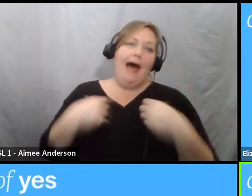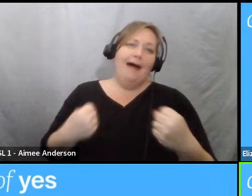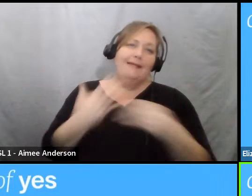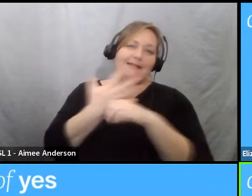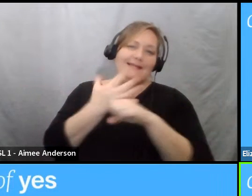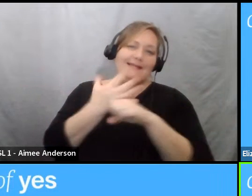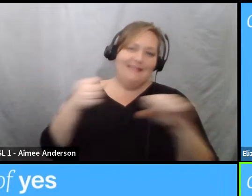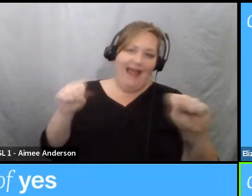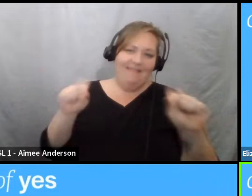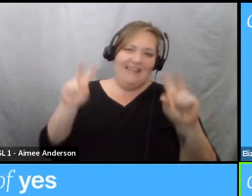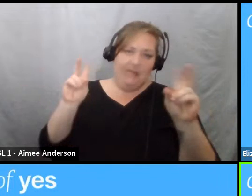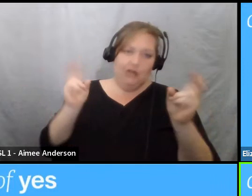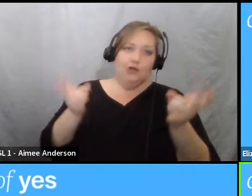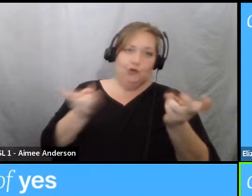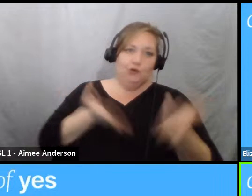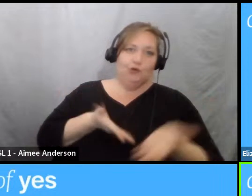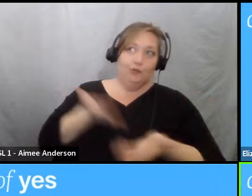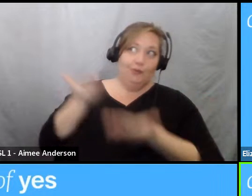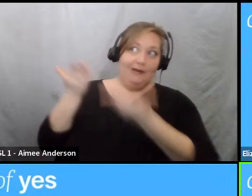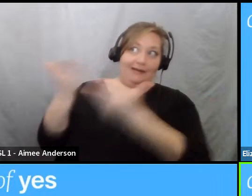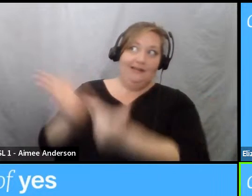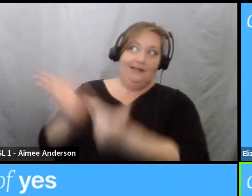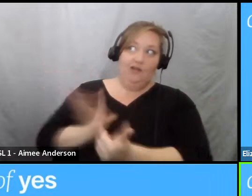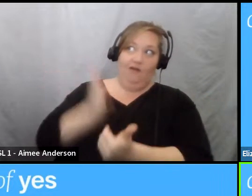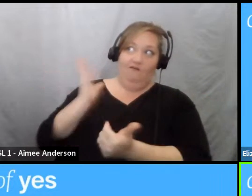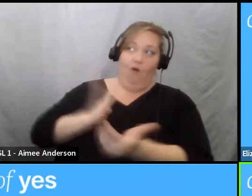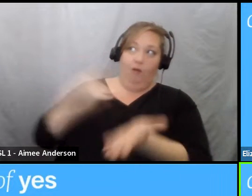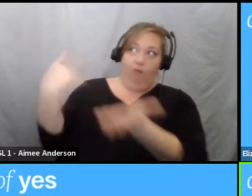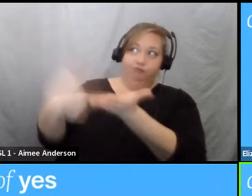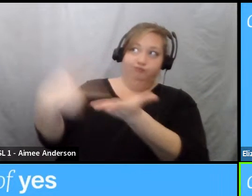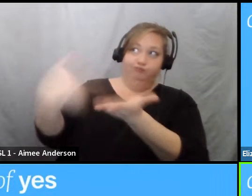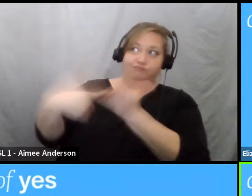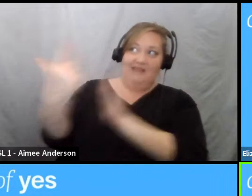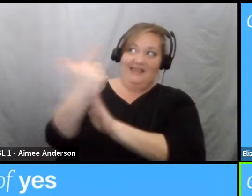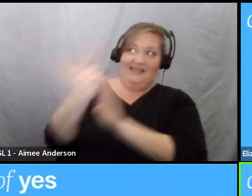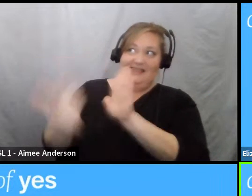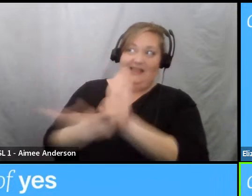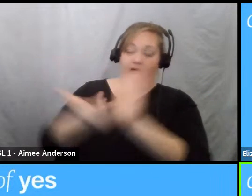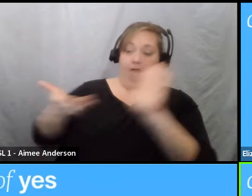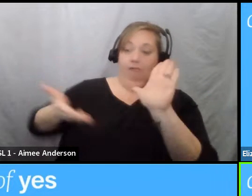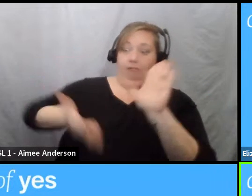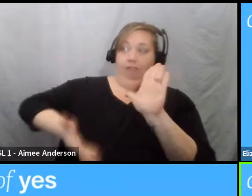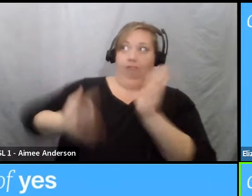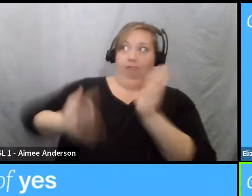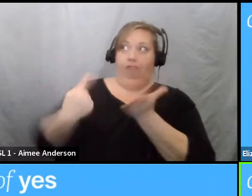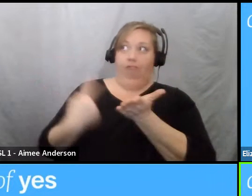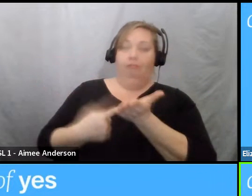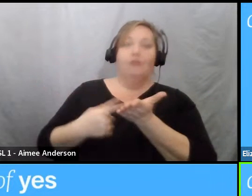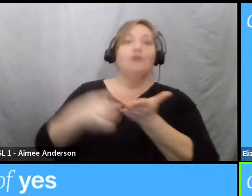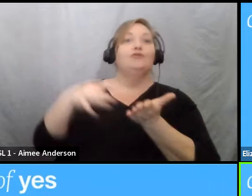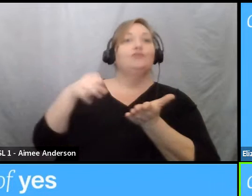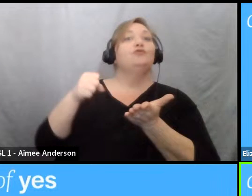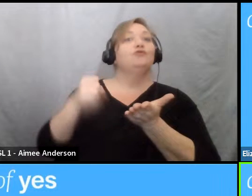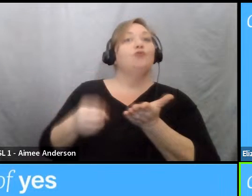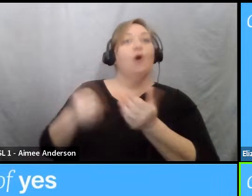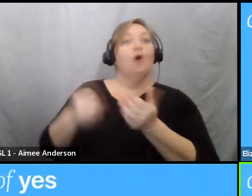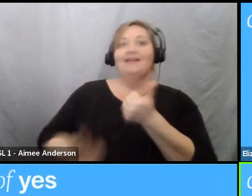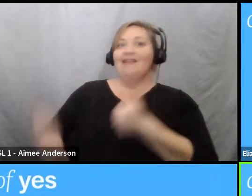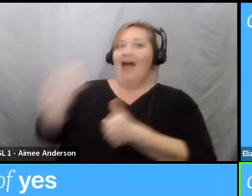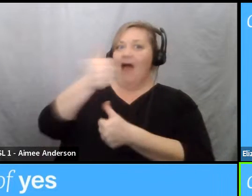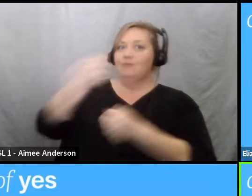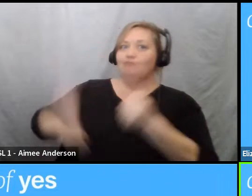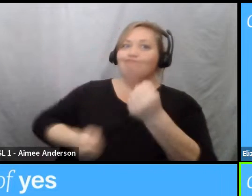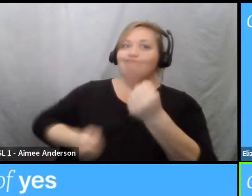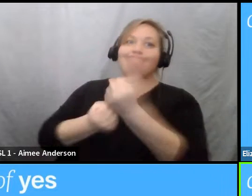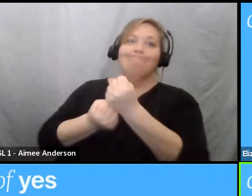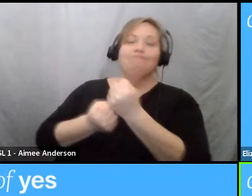bring these into the formal, legal existence. And so this admin is fully behind that, and I hope that we